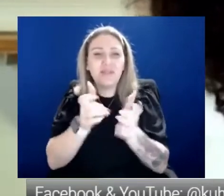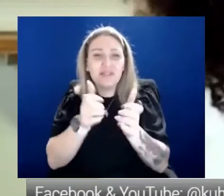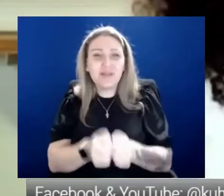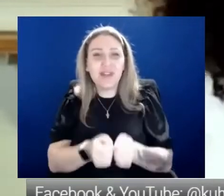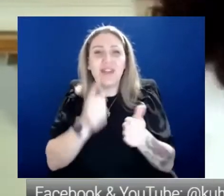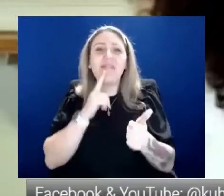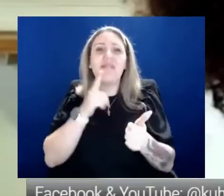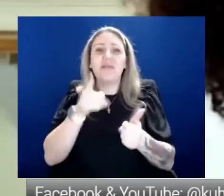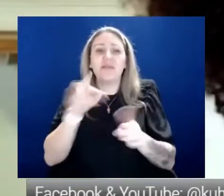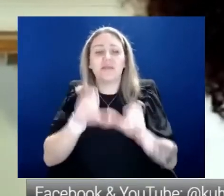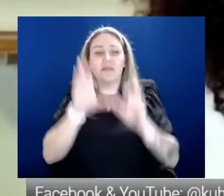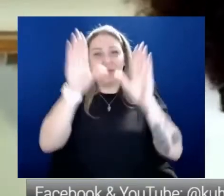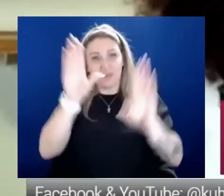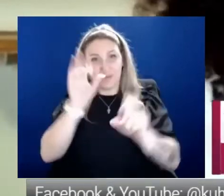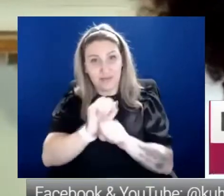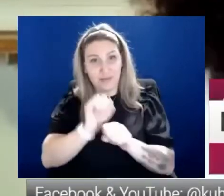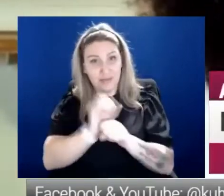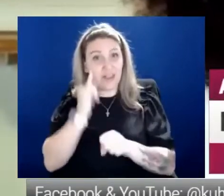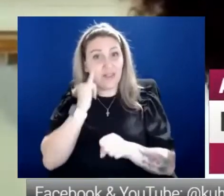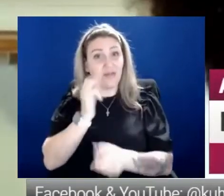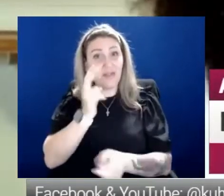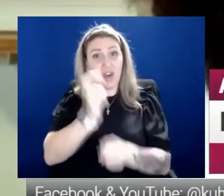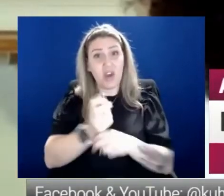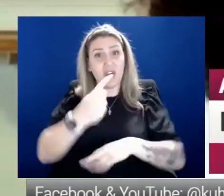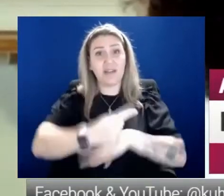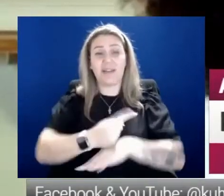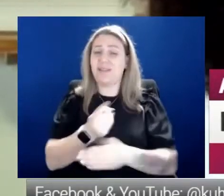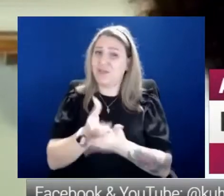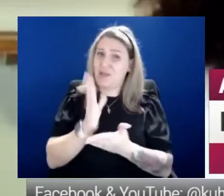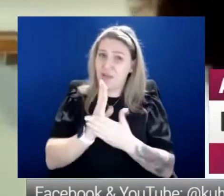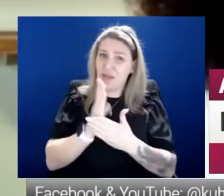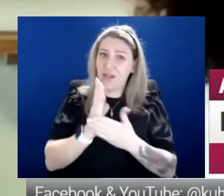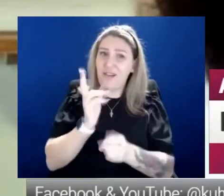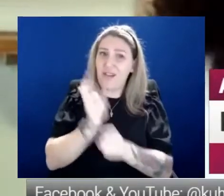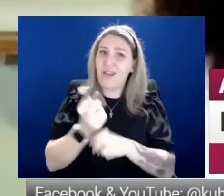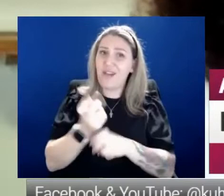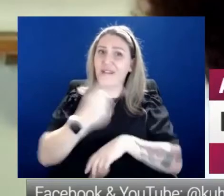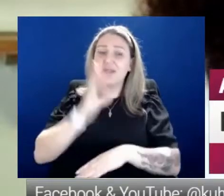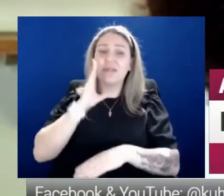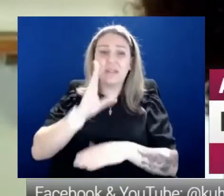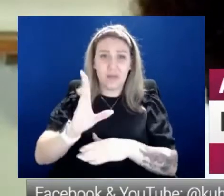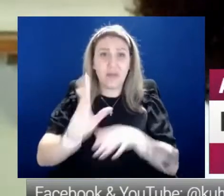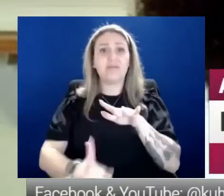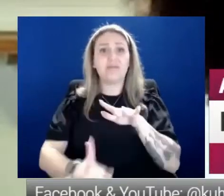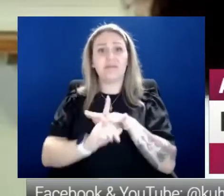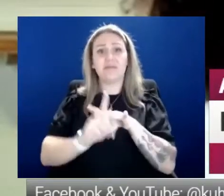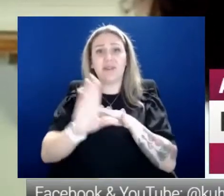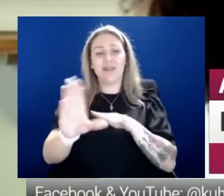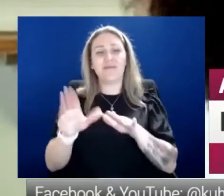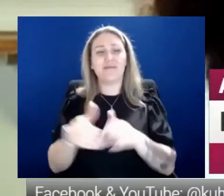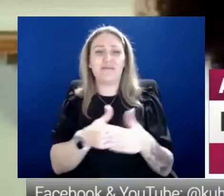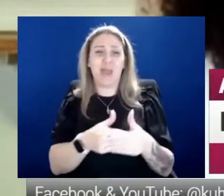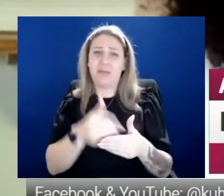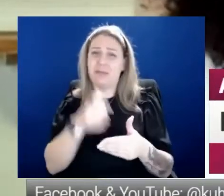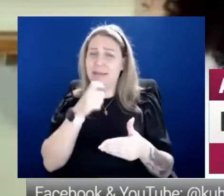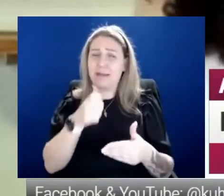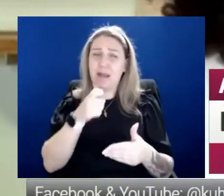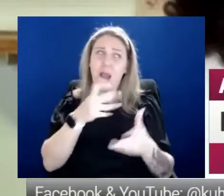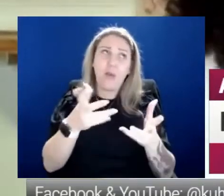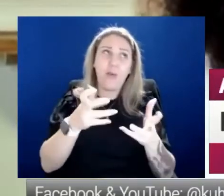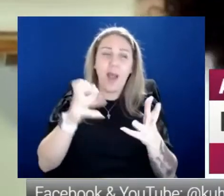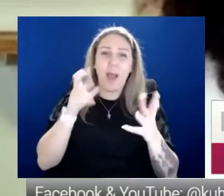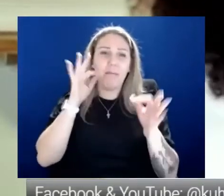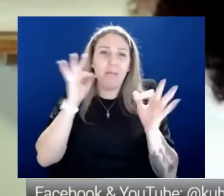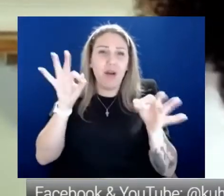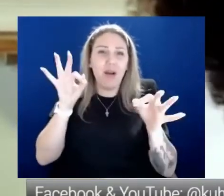job. And if you're having a hard day, it's okay. Hard days are going to come. Your baby's not expecting you to be perfect. They just want